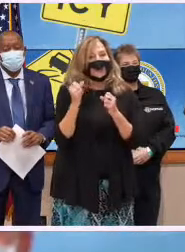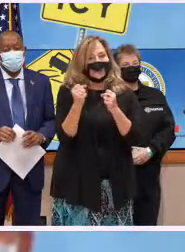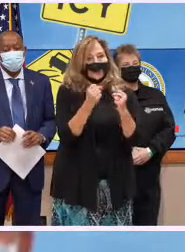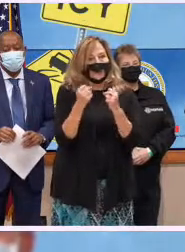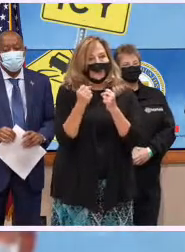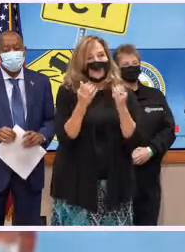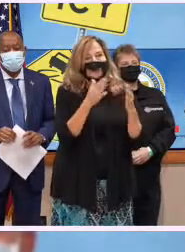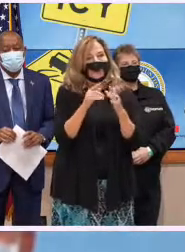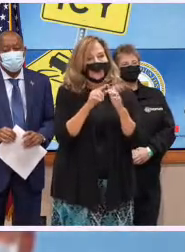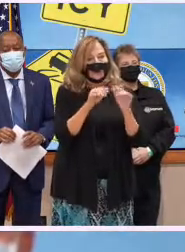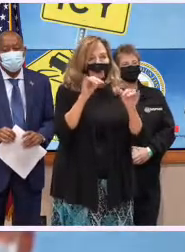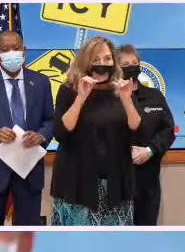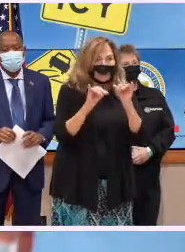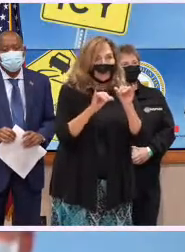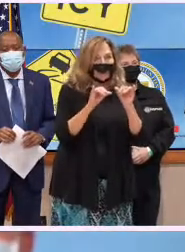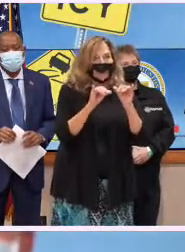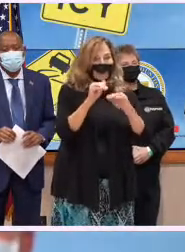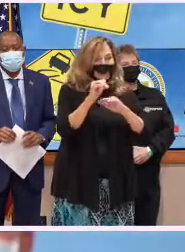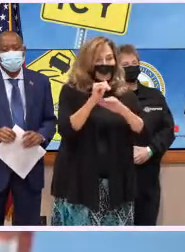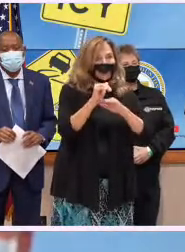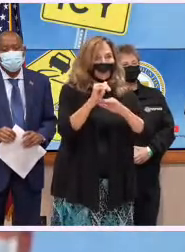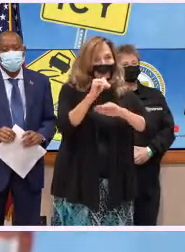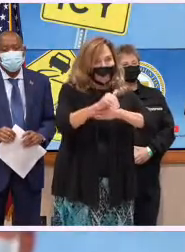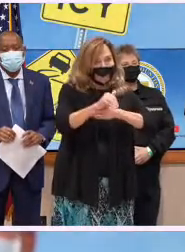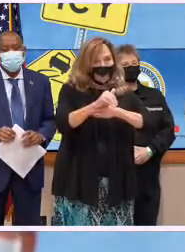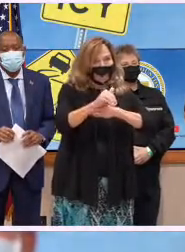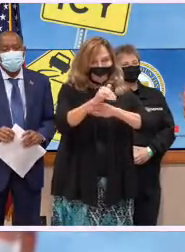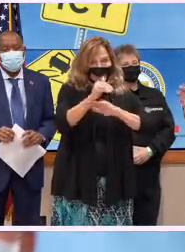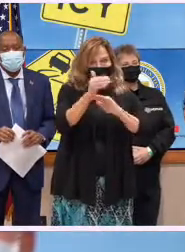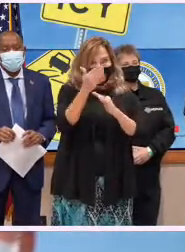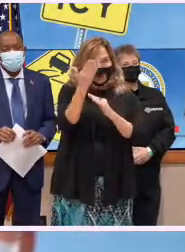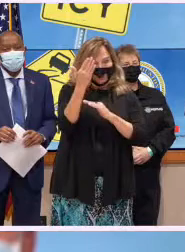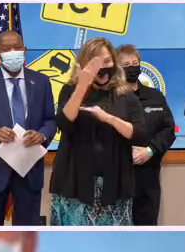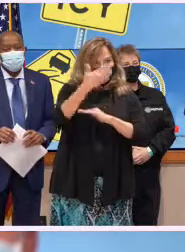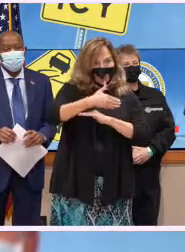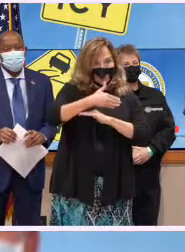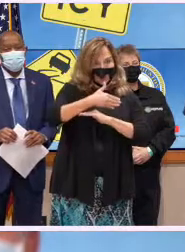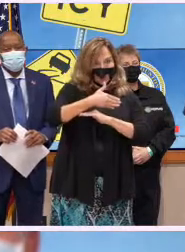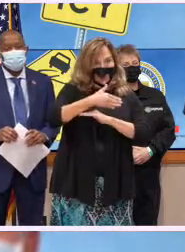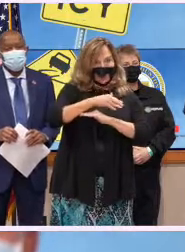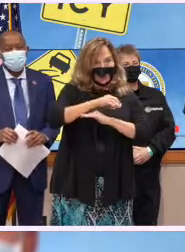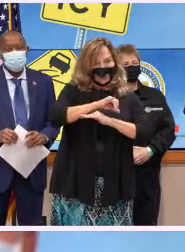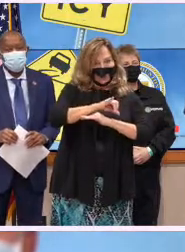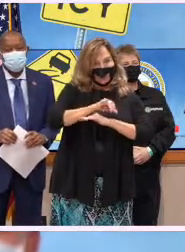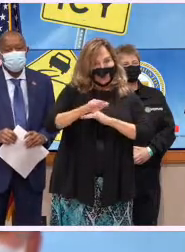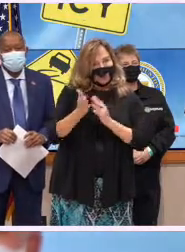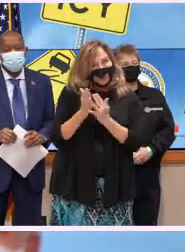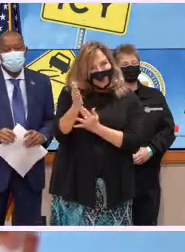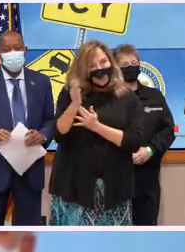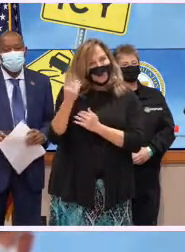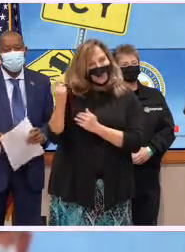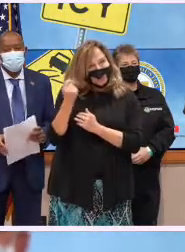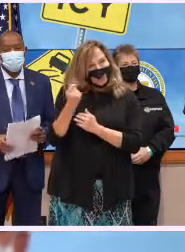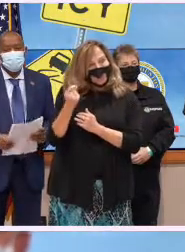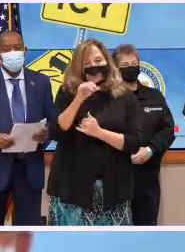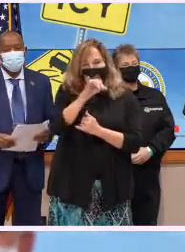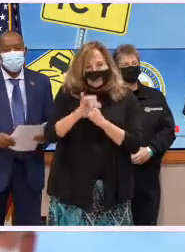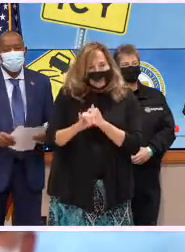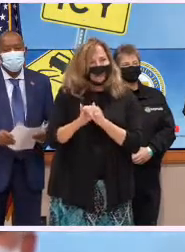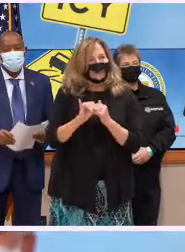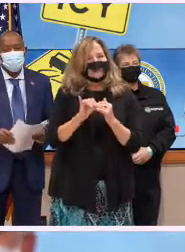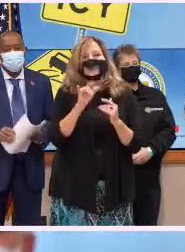location by darkfall Sunday night, all day Monday, and into Tuesday. It is